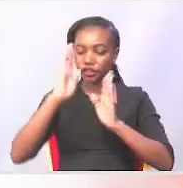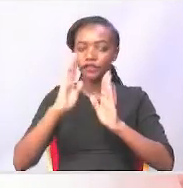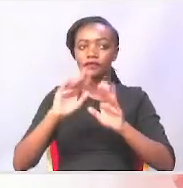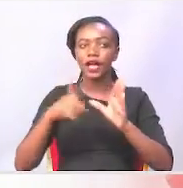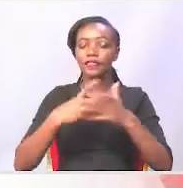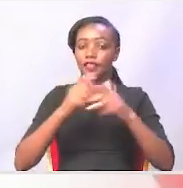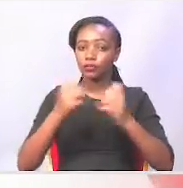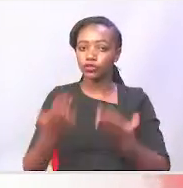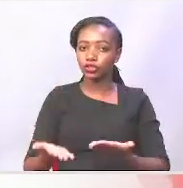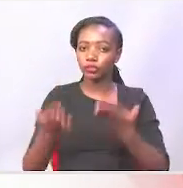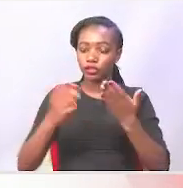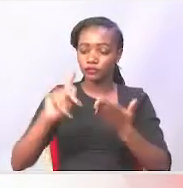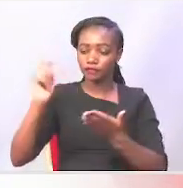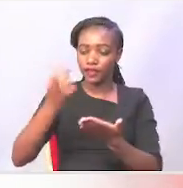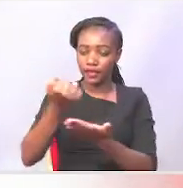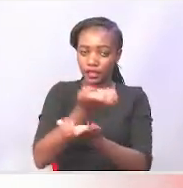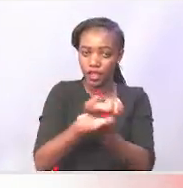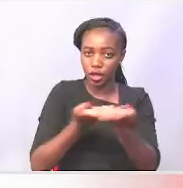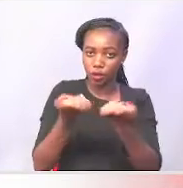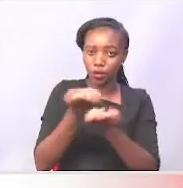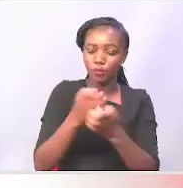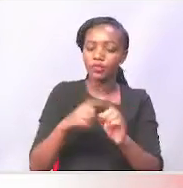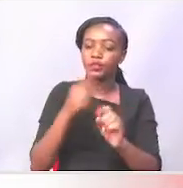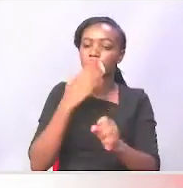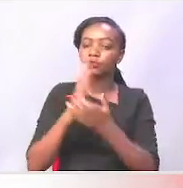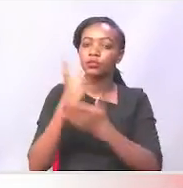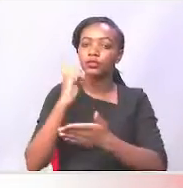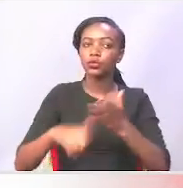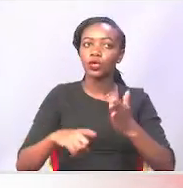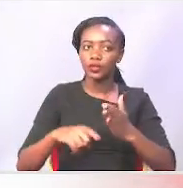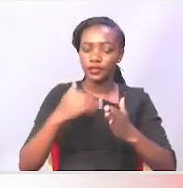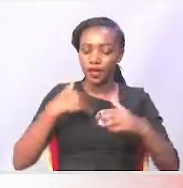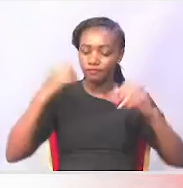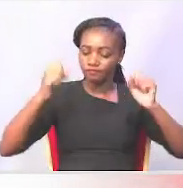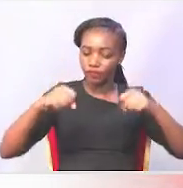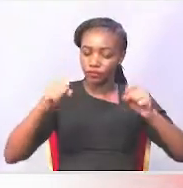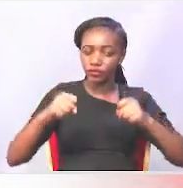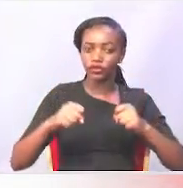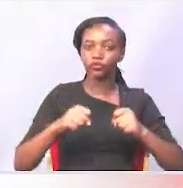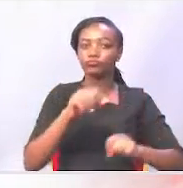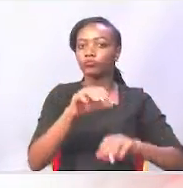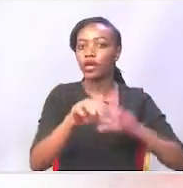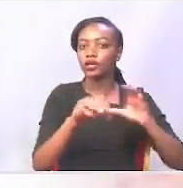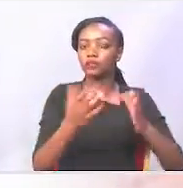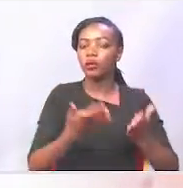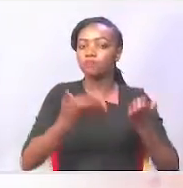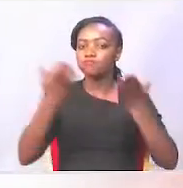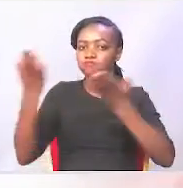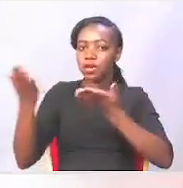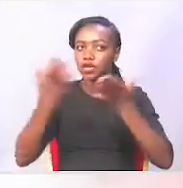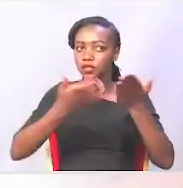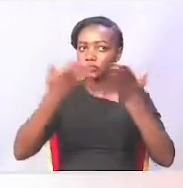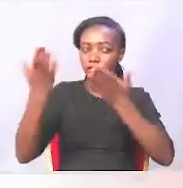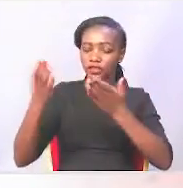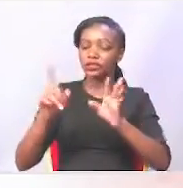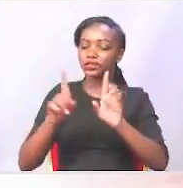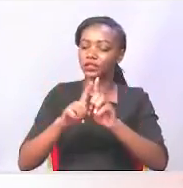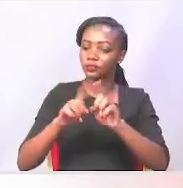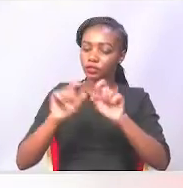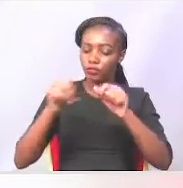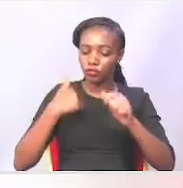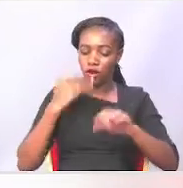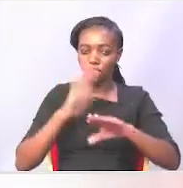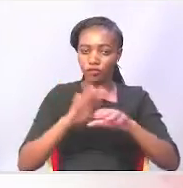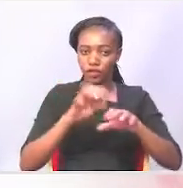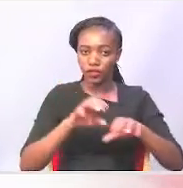Kenya's economic diplomacy, with him assuring Kenyans the potential livestock exportation will have thus guaranteeing a market for